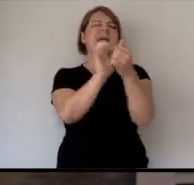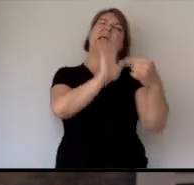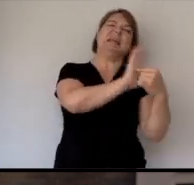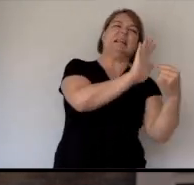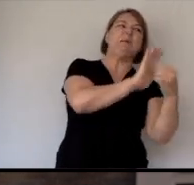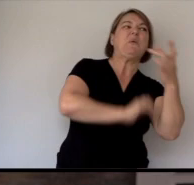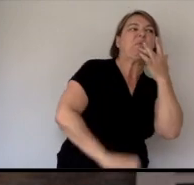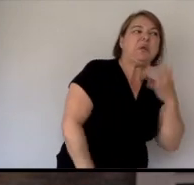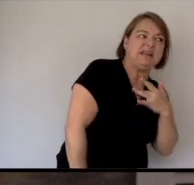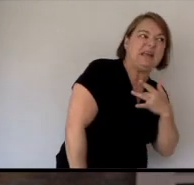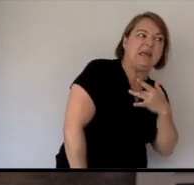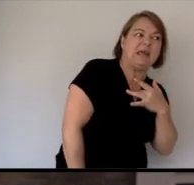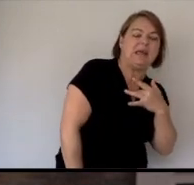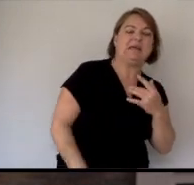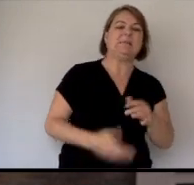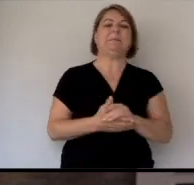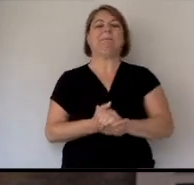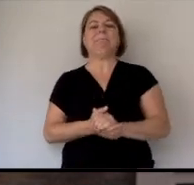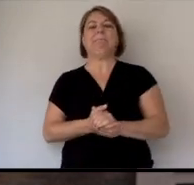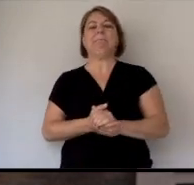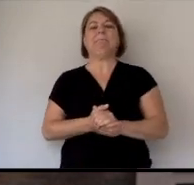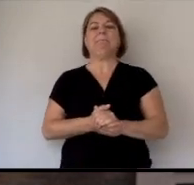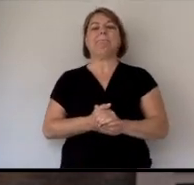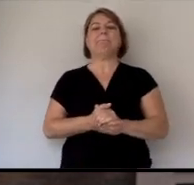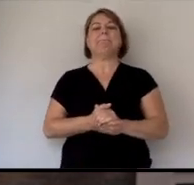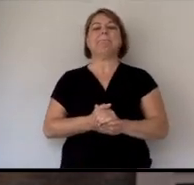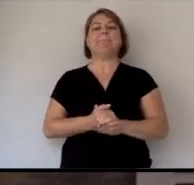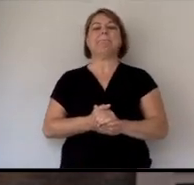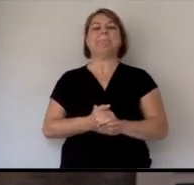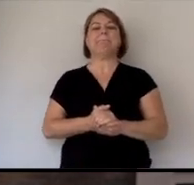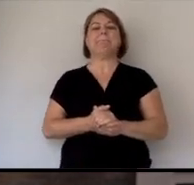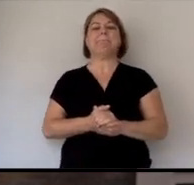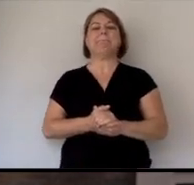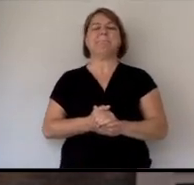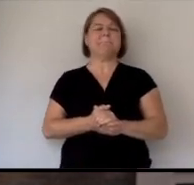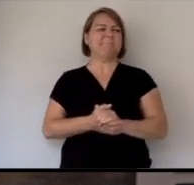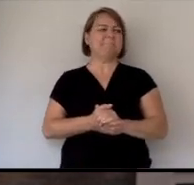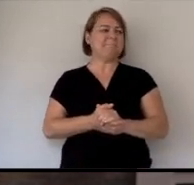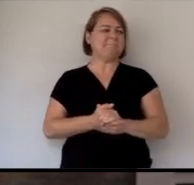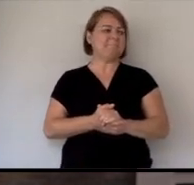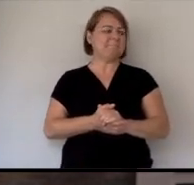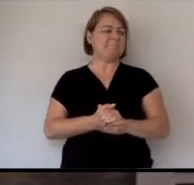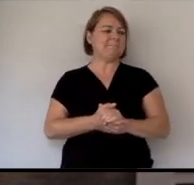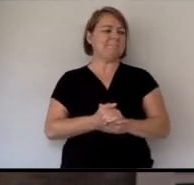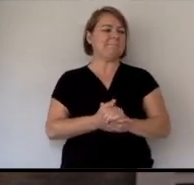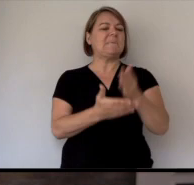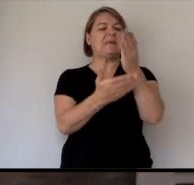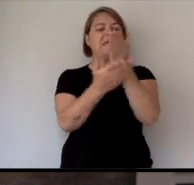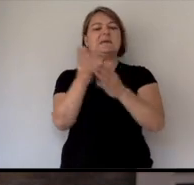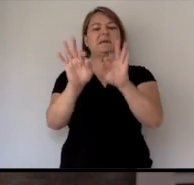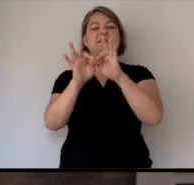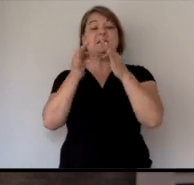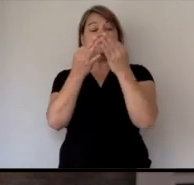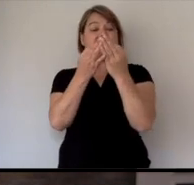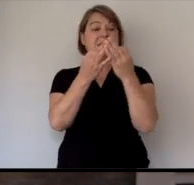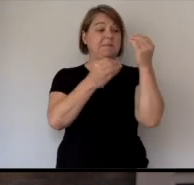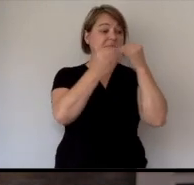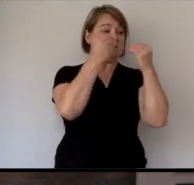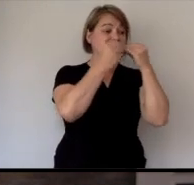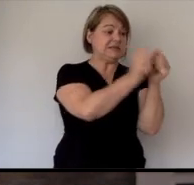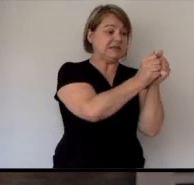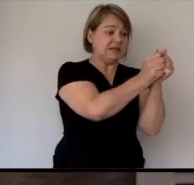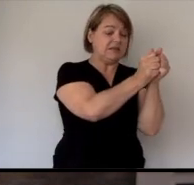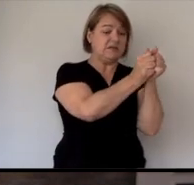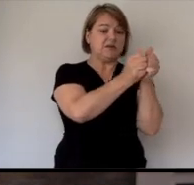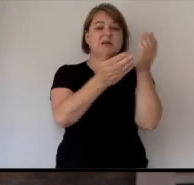there are 100. I don't know anybody that's 100. Some families eat the same things. Some families